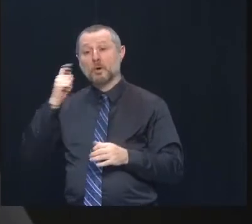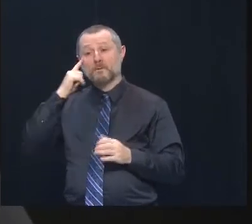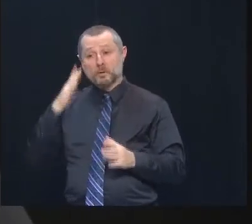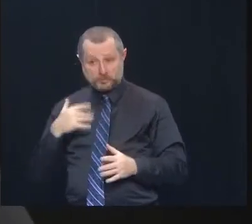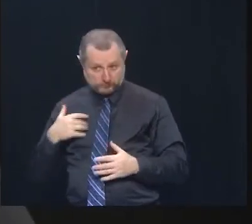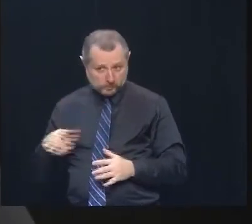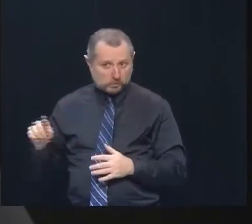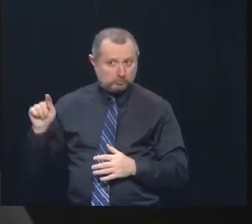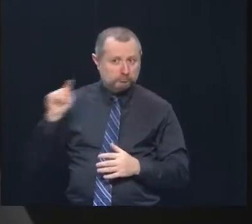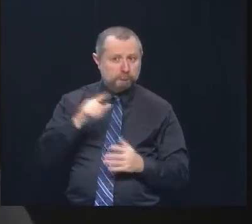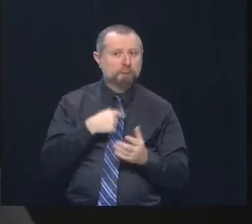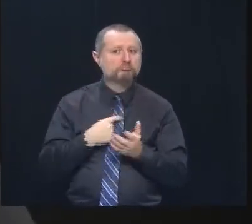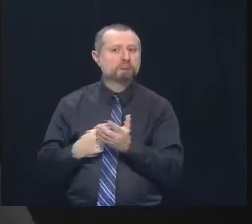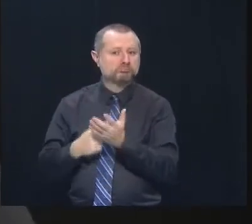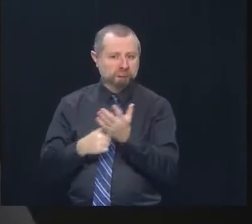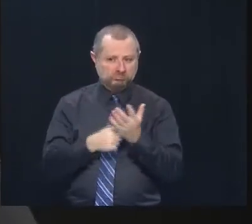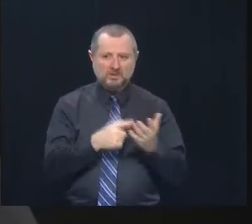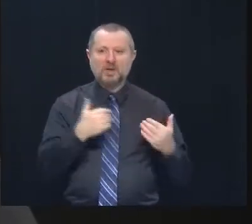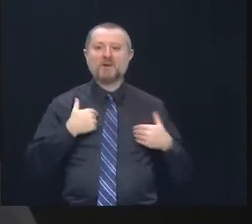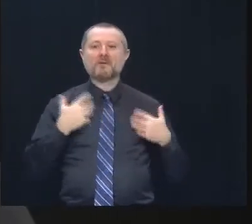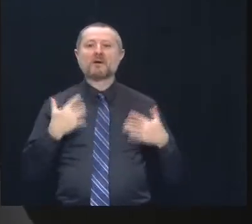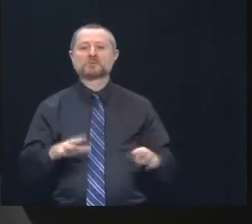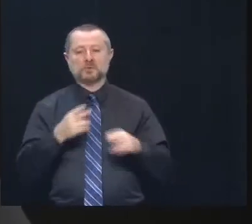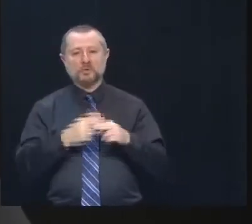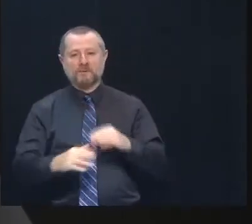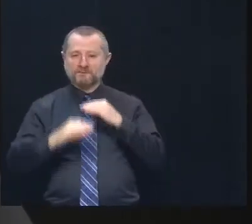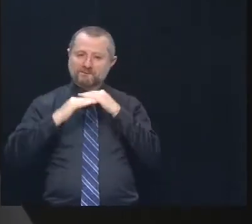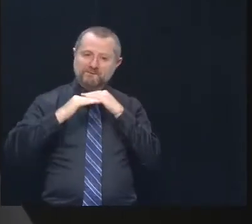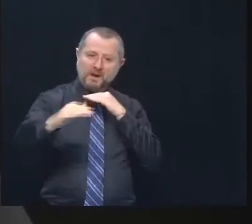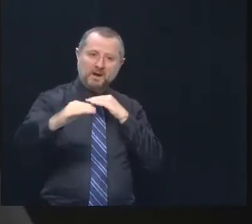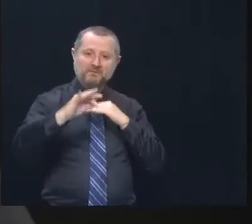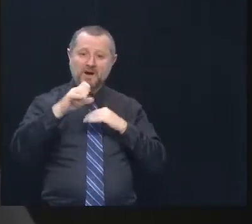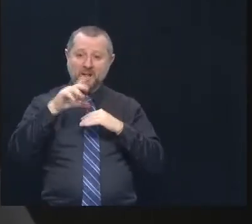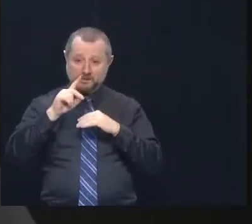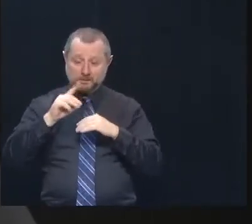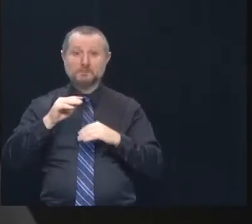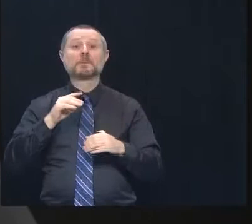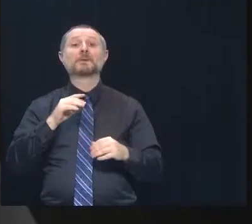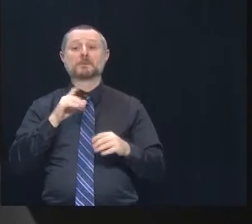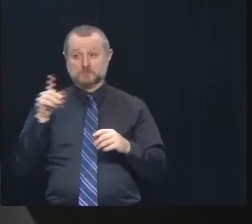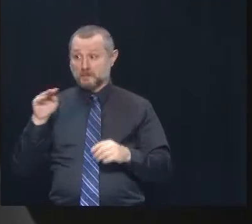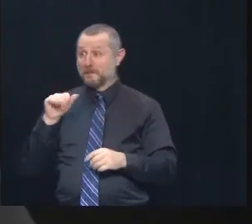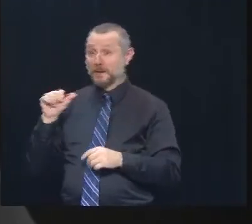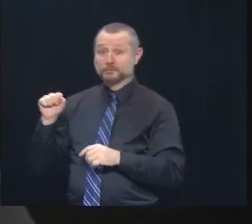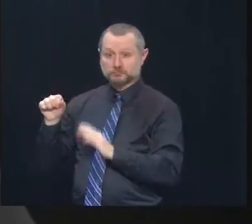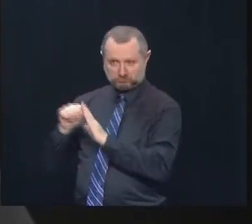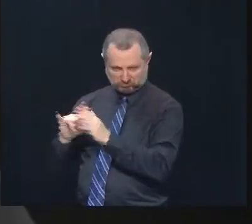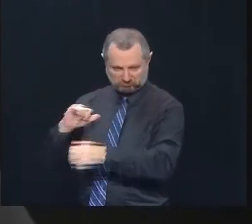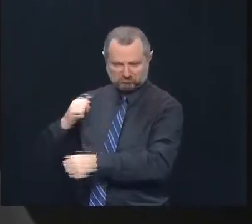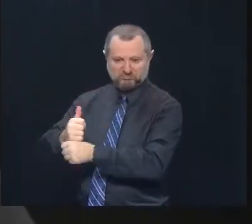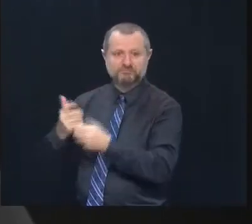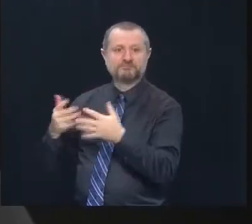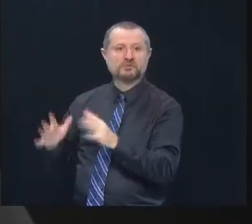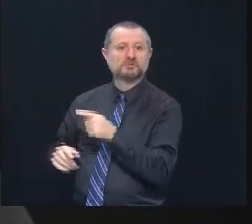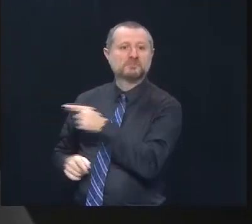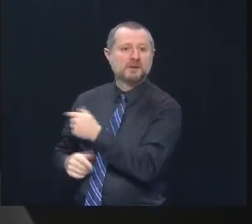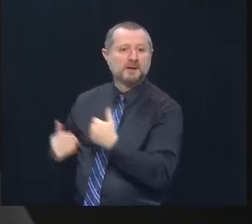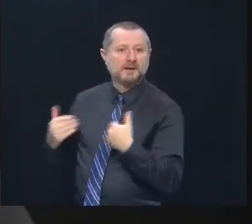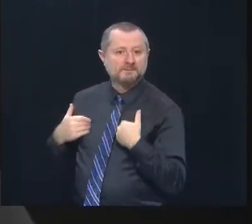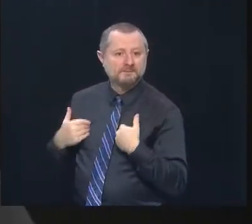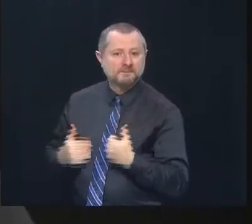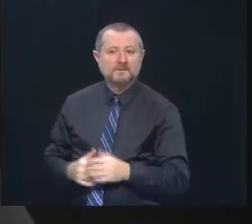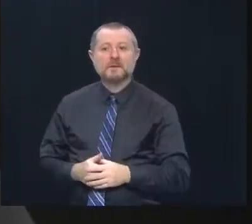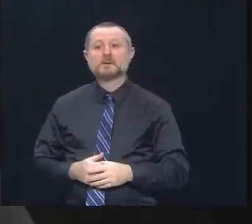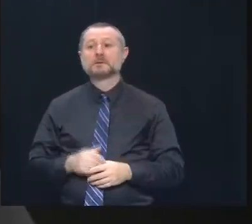field hospitals again. Massachusetts is opening field hospitals again. This is reminiscent of the bad old days,